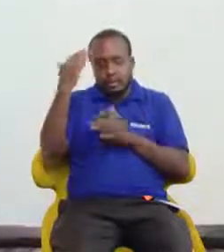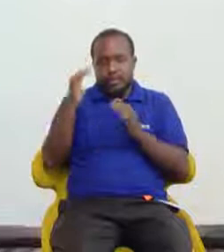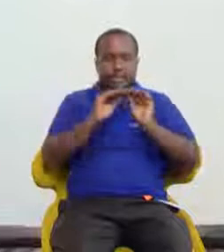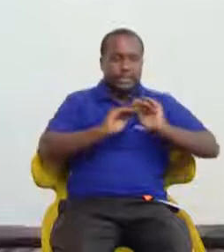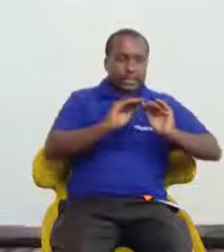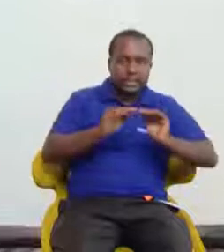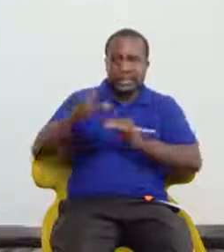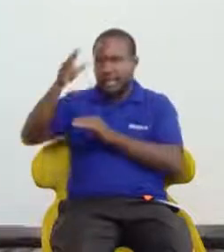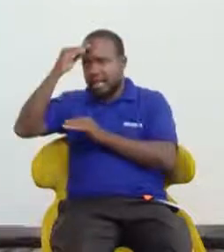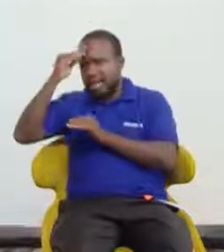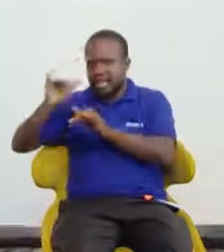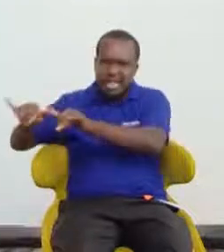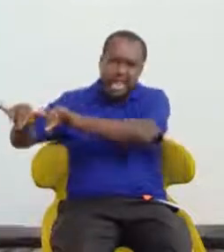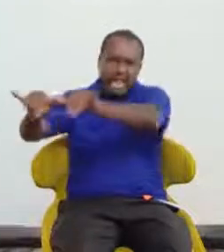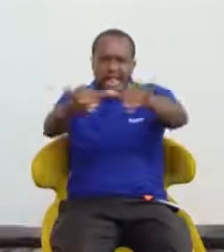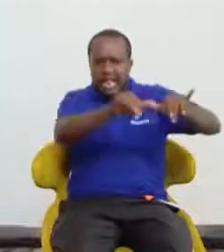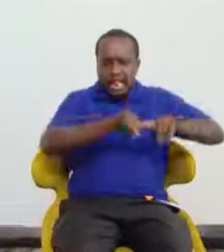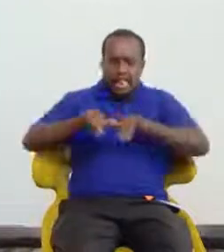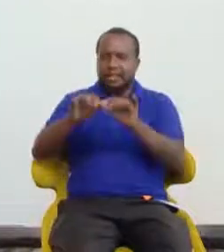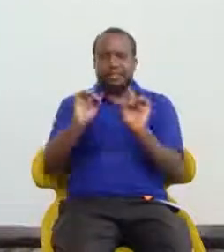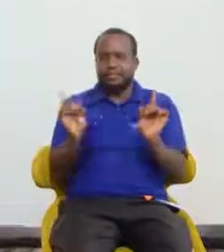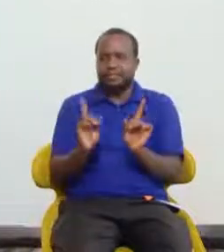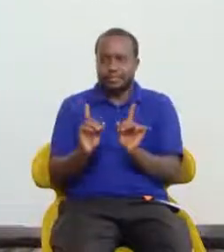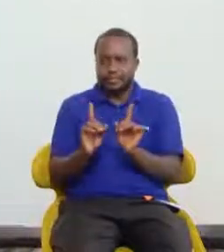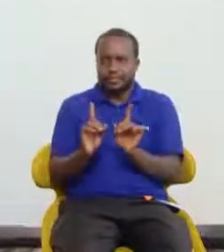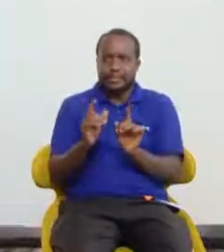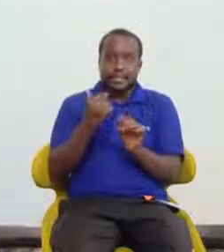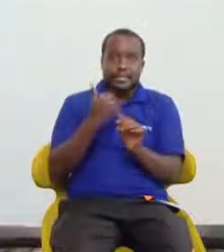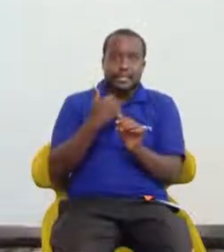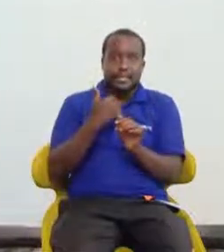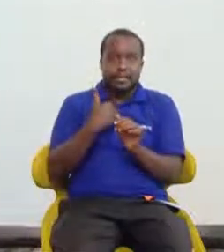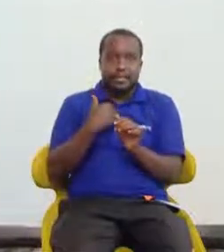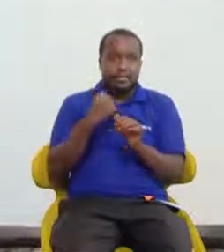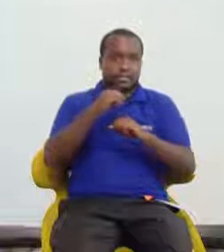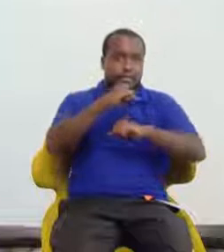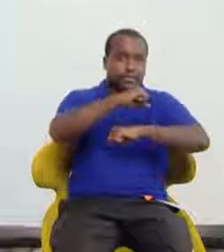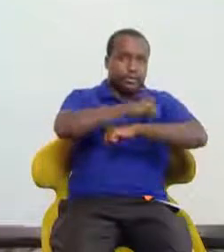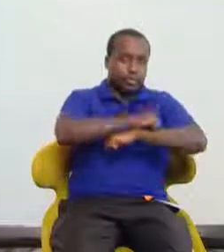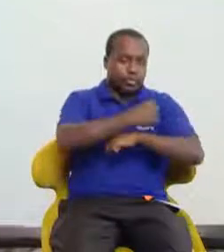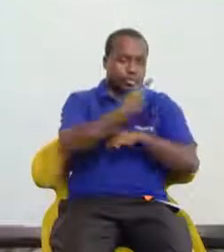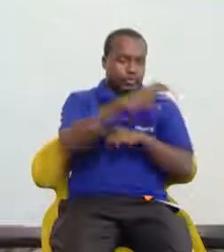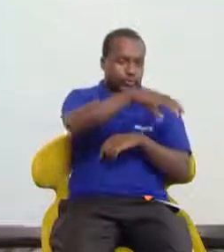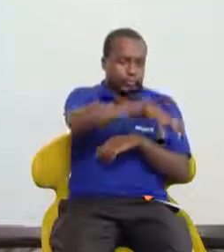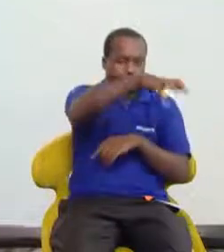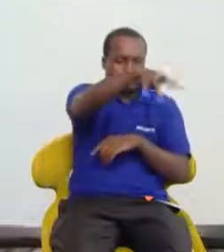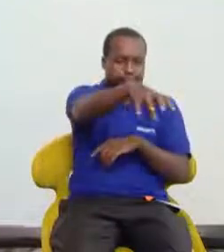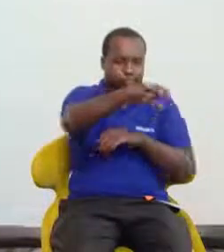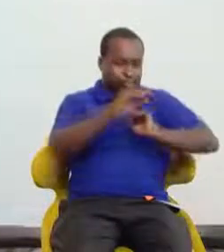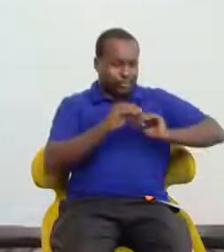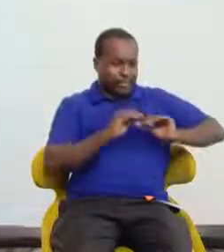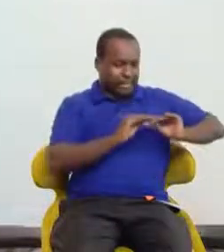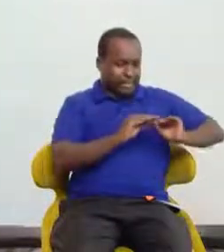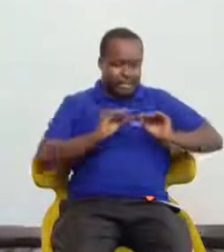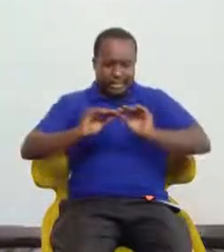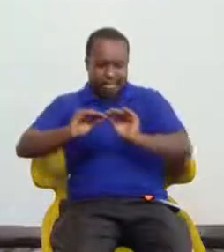does not look the same in every school. It never has. If there are two schools on the same street, teaching and learning is going to look different in those